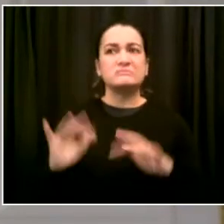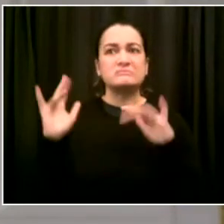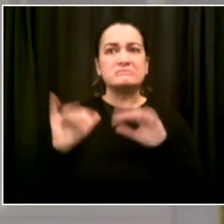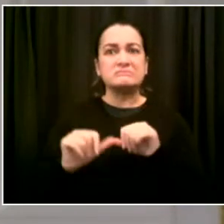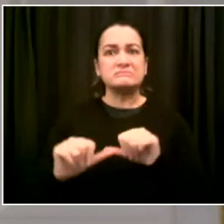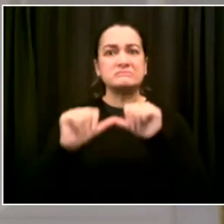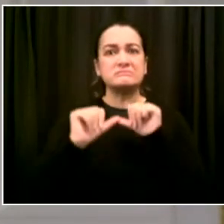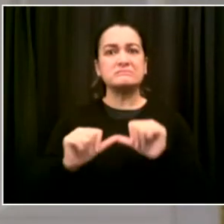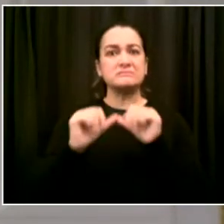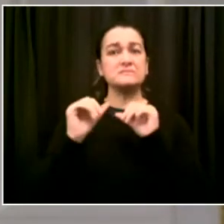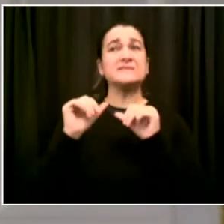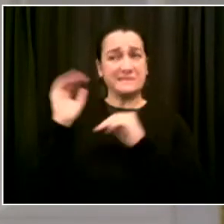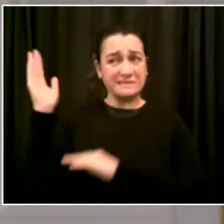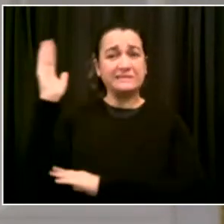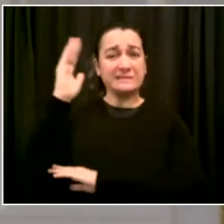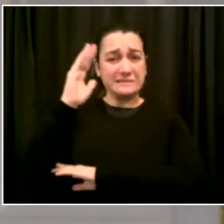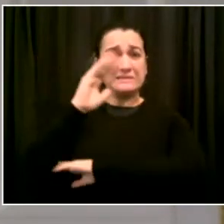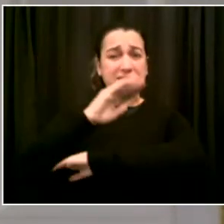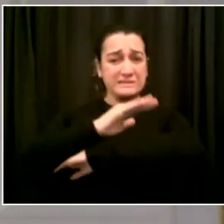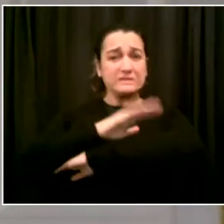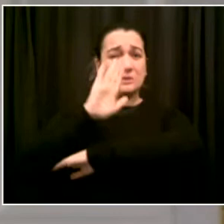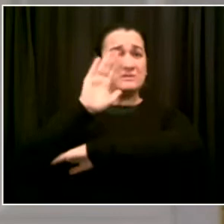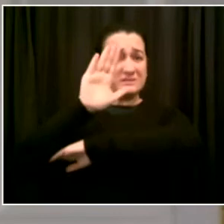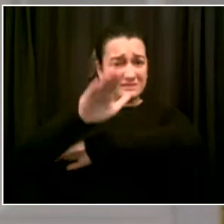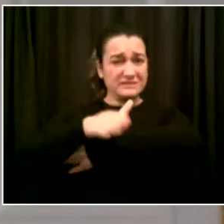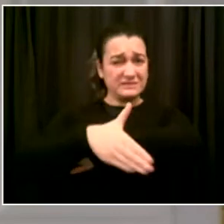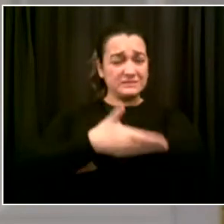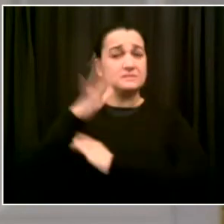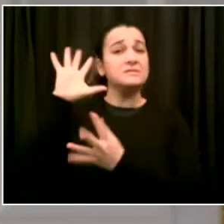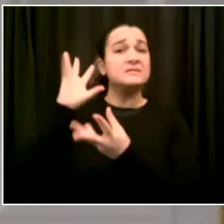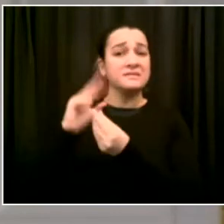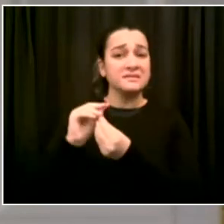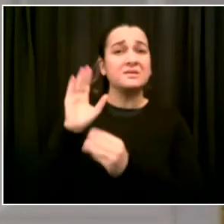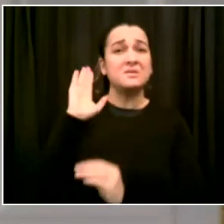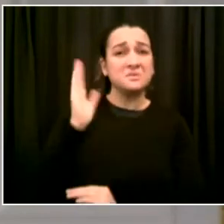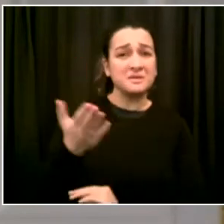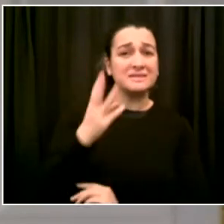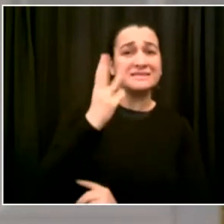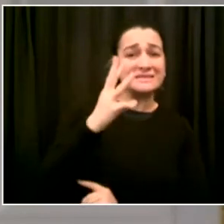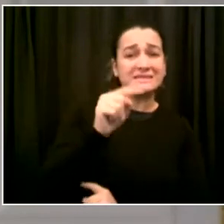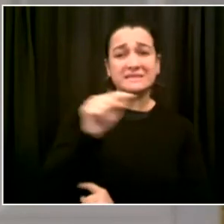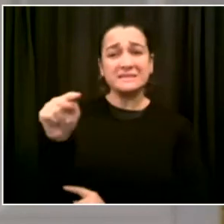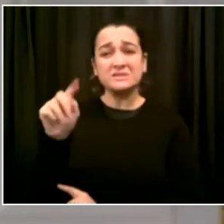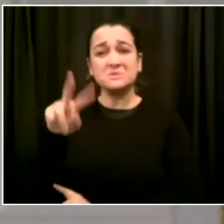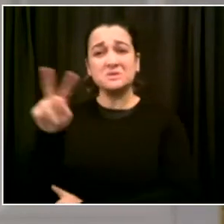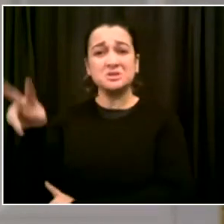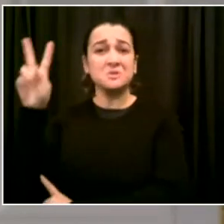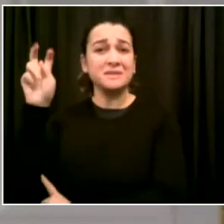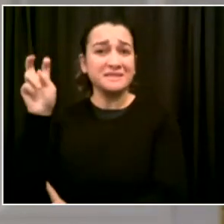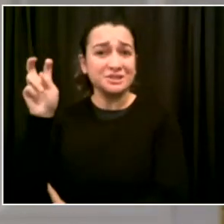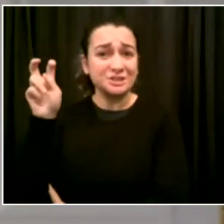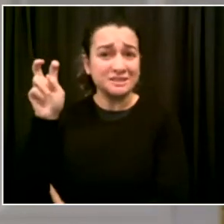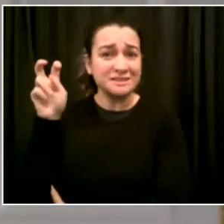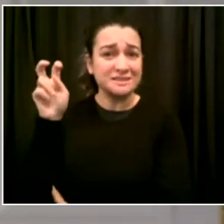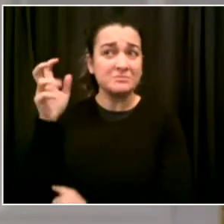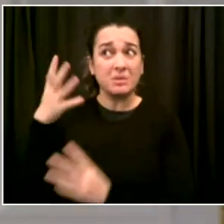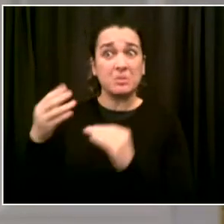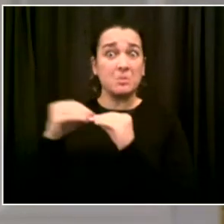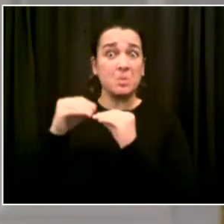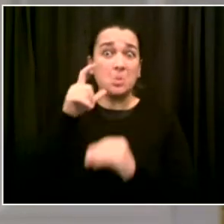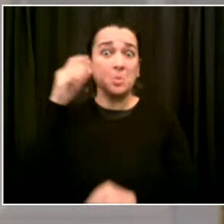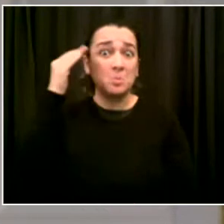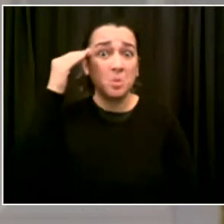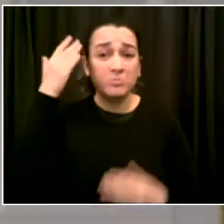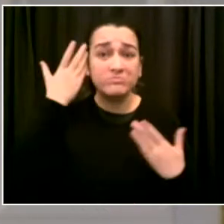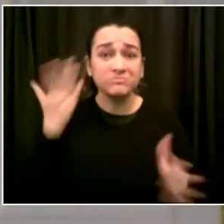total accumulation of 16 to 22 inches, but again, that could still go up. I'm saying it's a minimum of 16 to 22 inches,